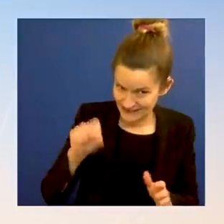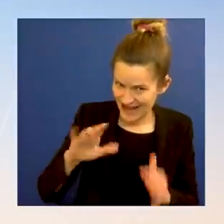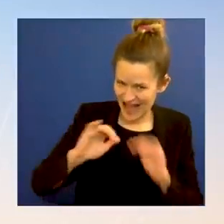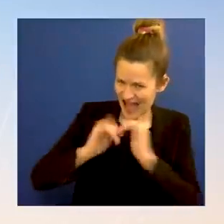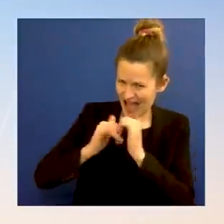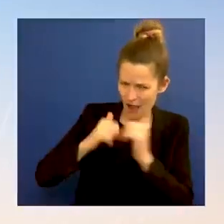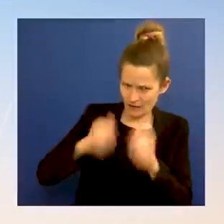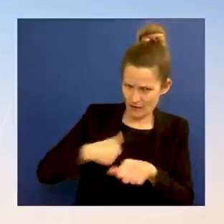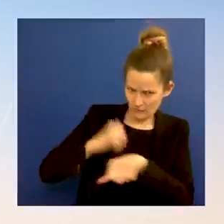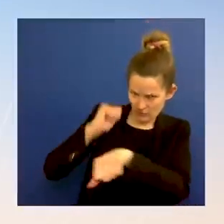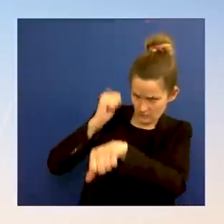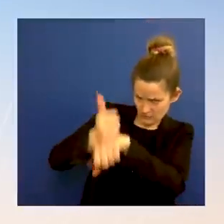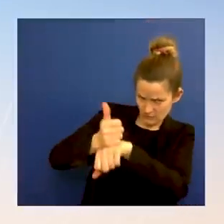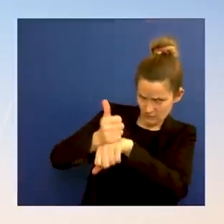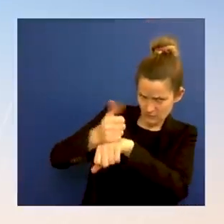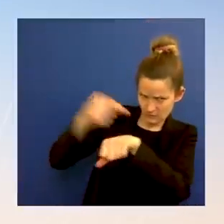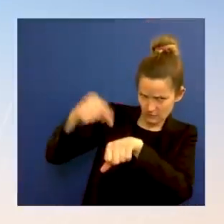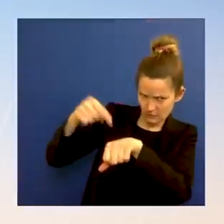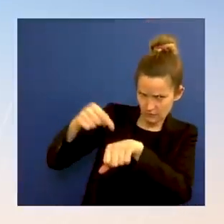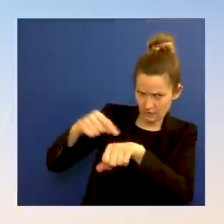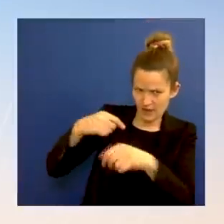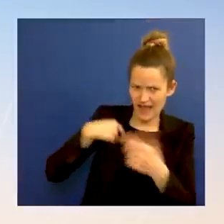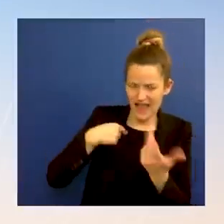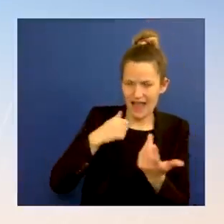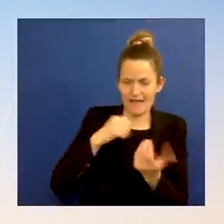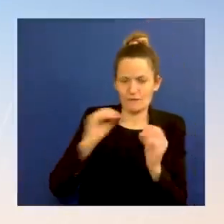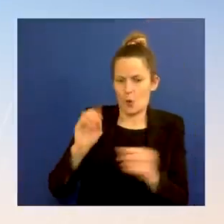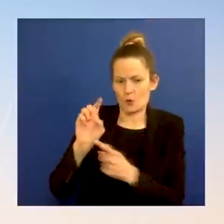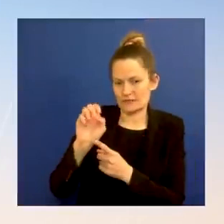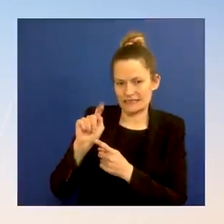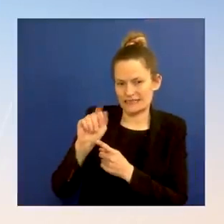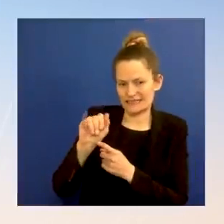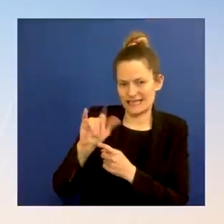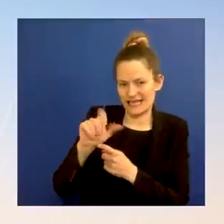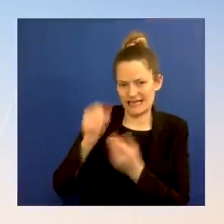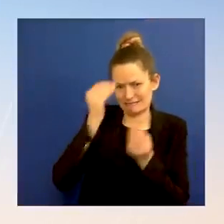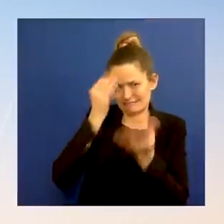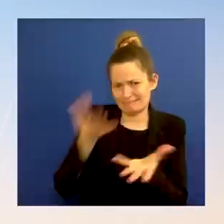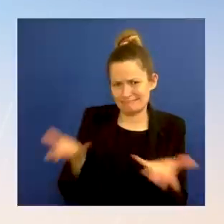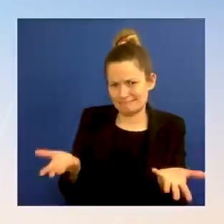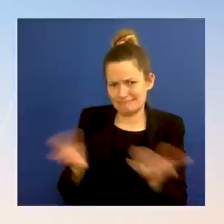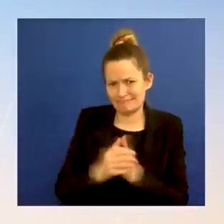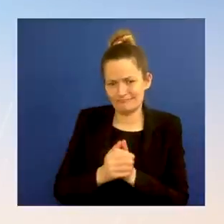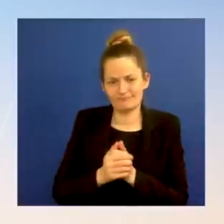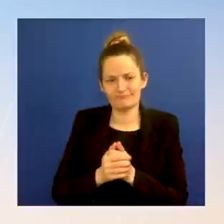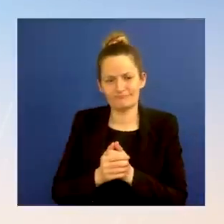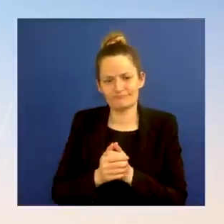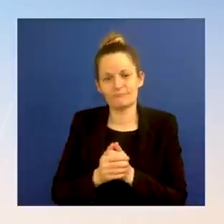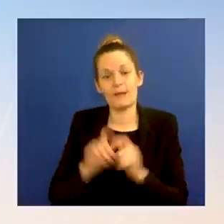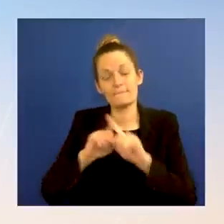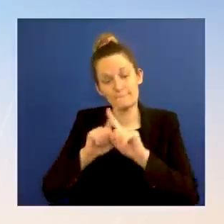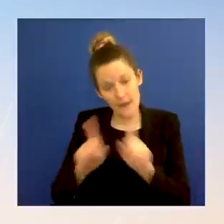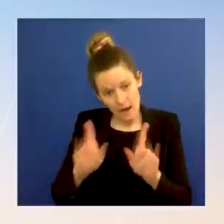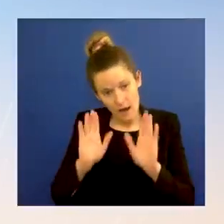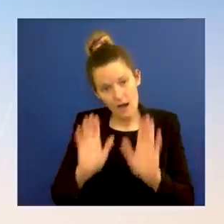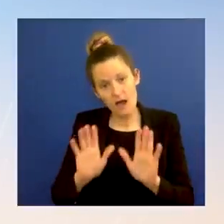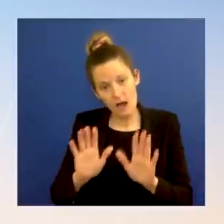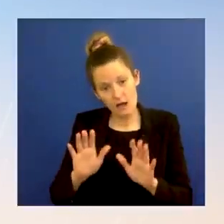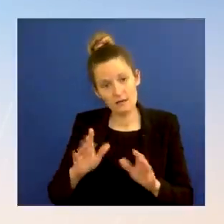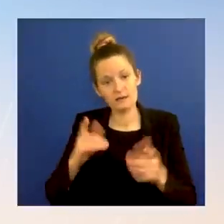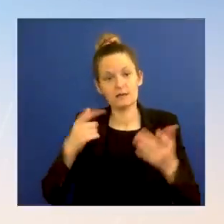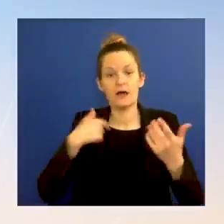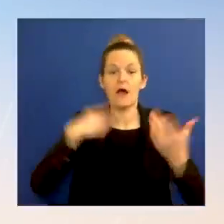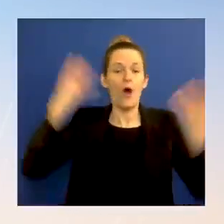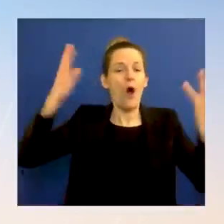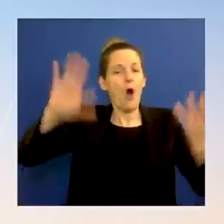here, but I think obviously saying you're going to do humanitarian corridors or conveying an openness to that, to your point,